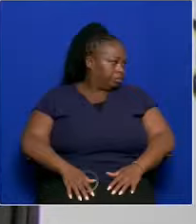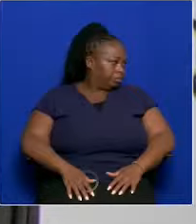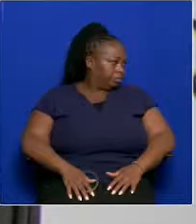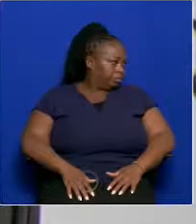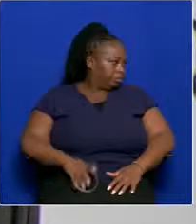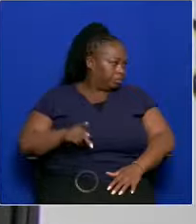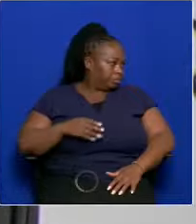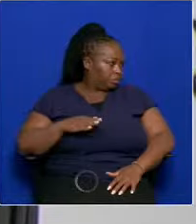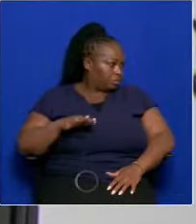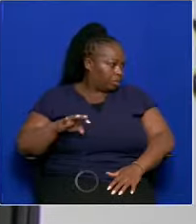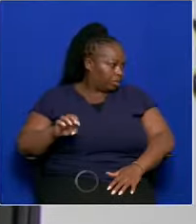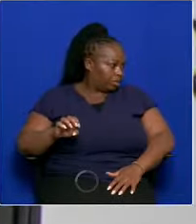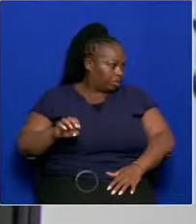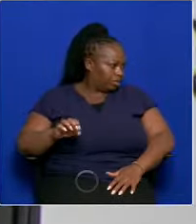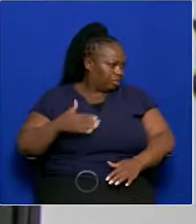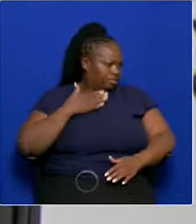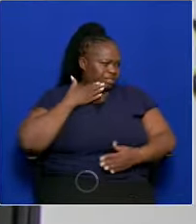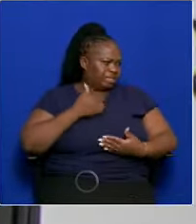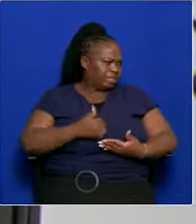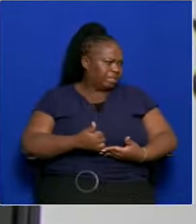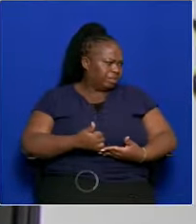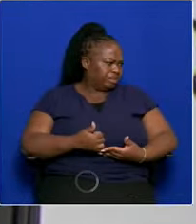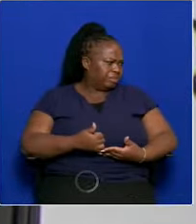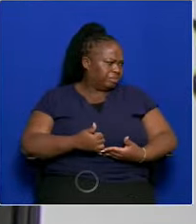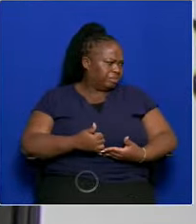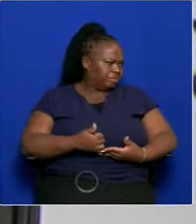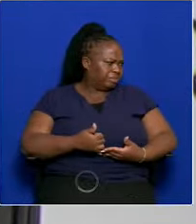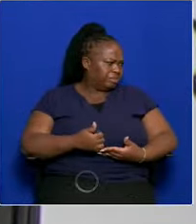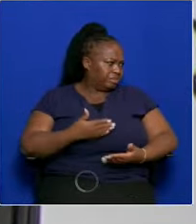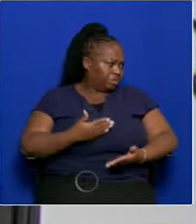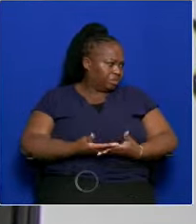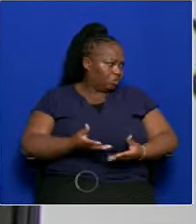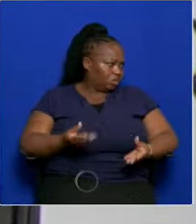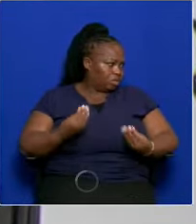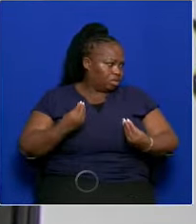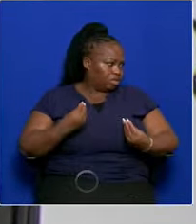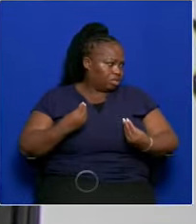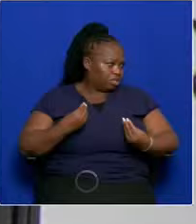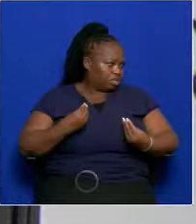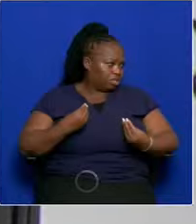please assist that we get the...